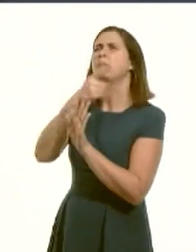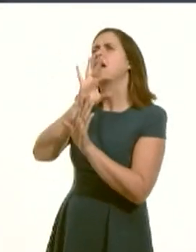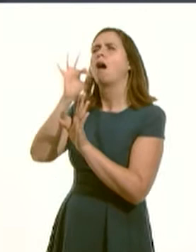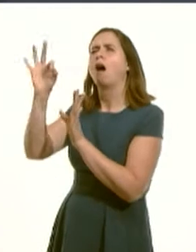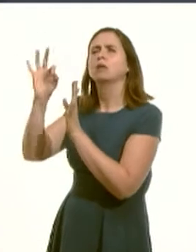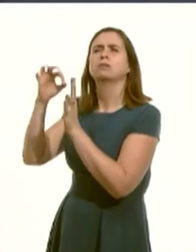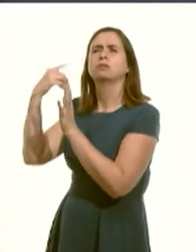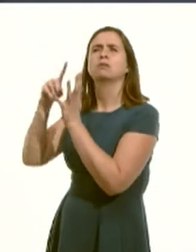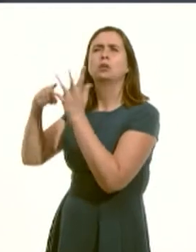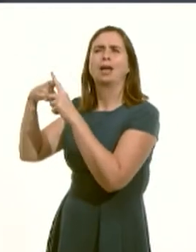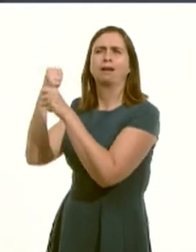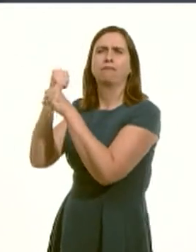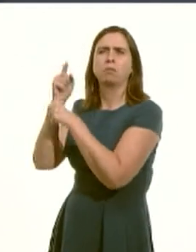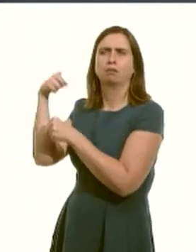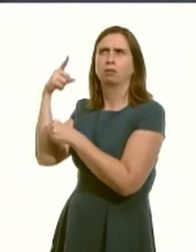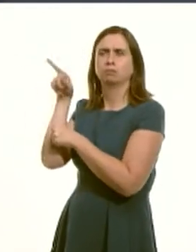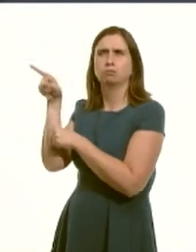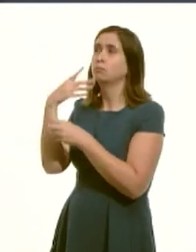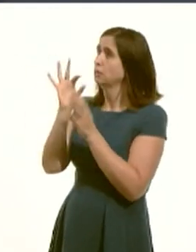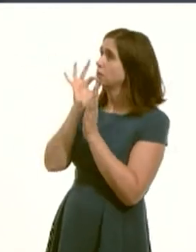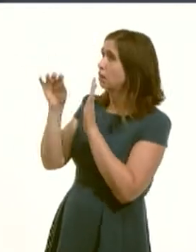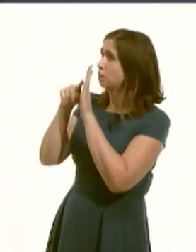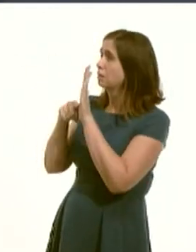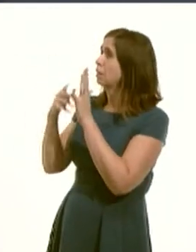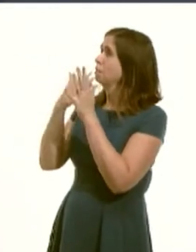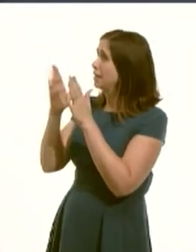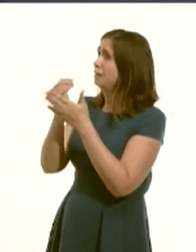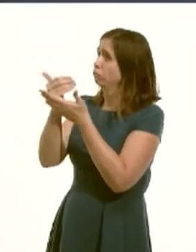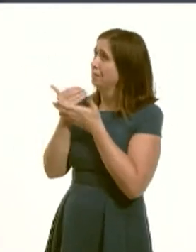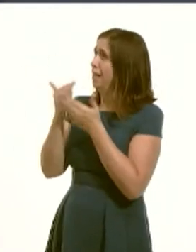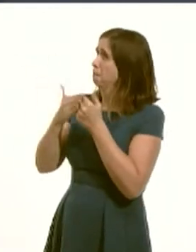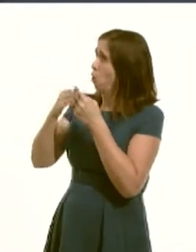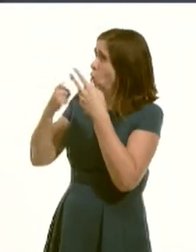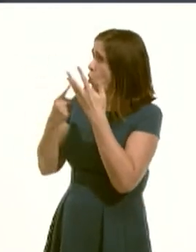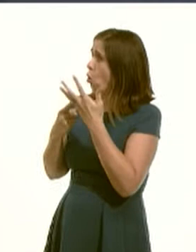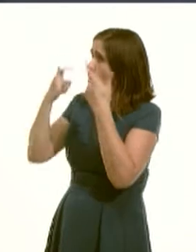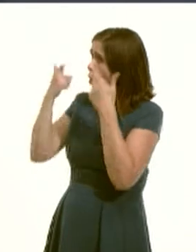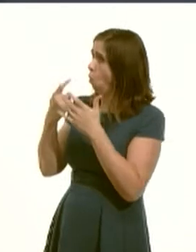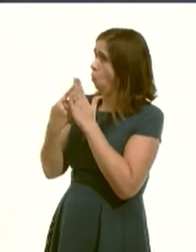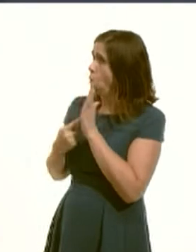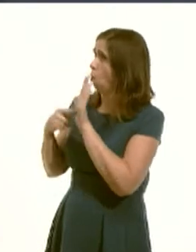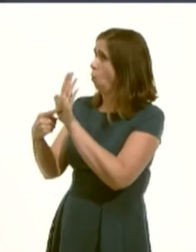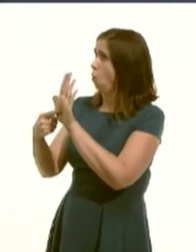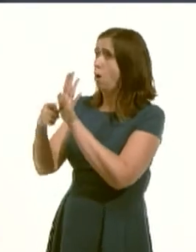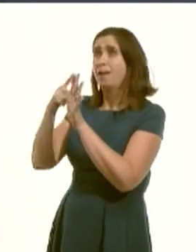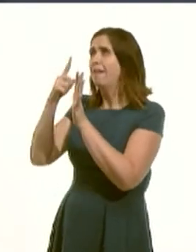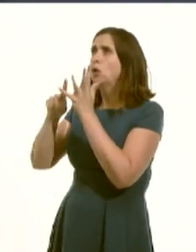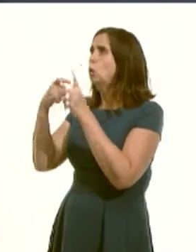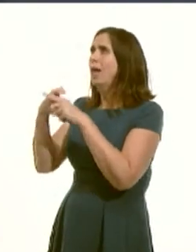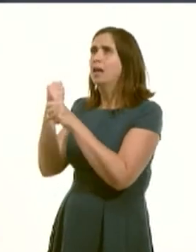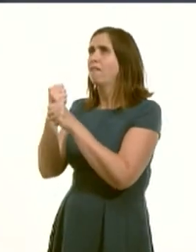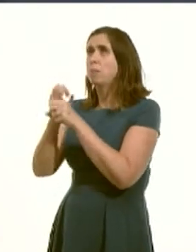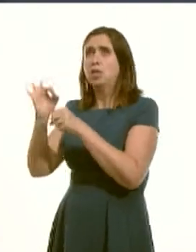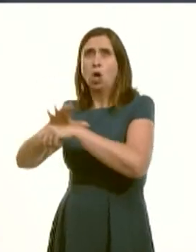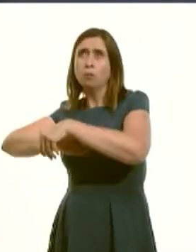UK government to take further action to protect young people. But if the UK government doesn't take action,